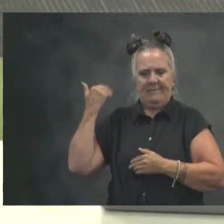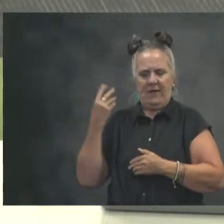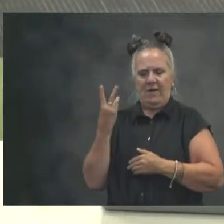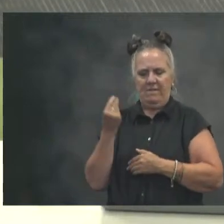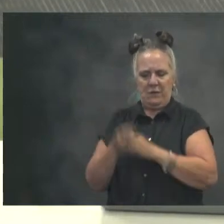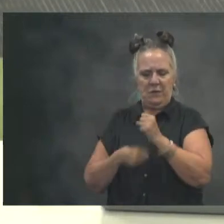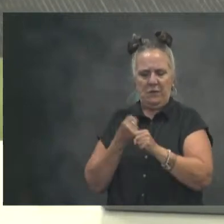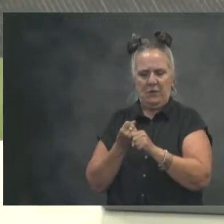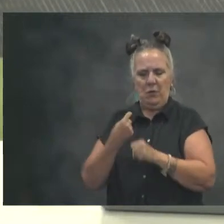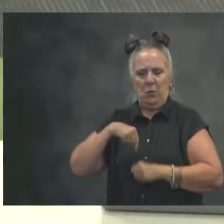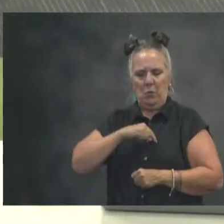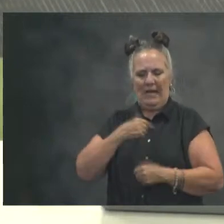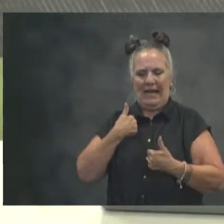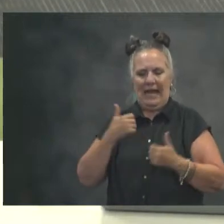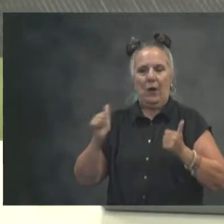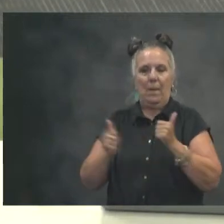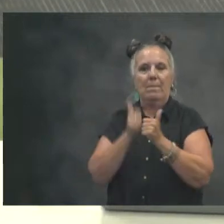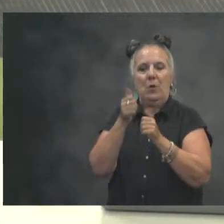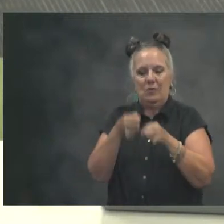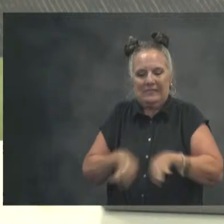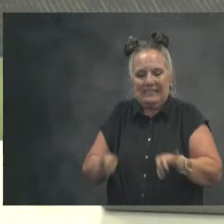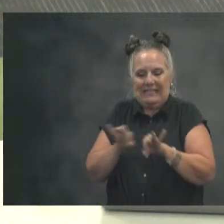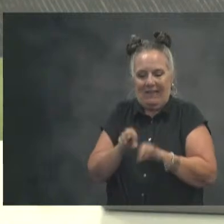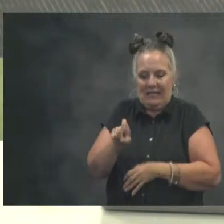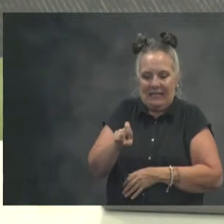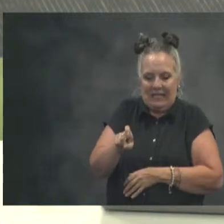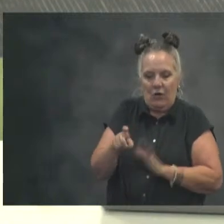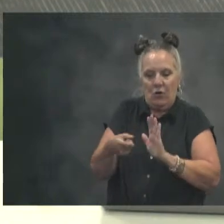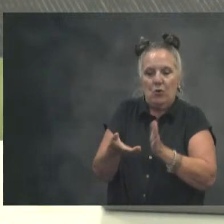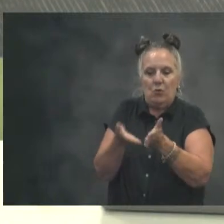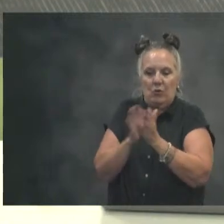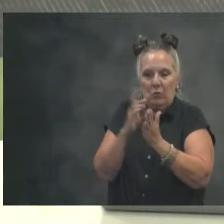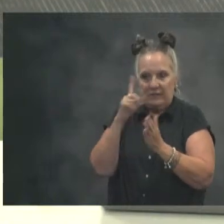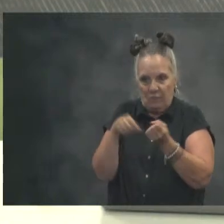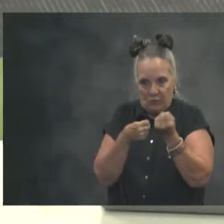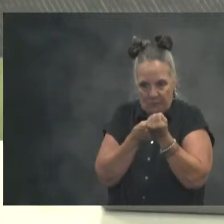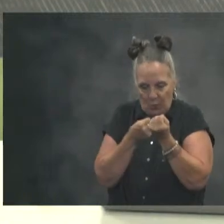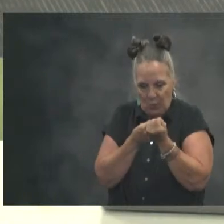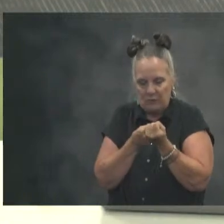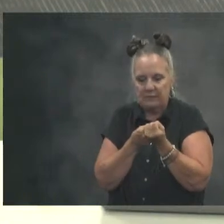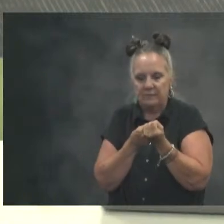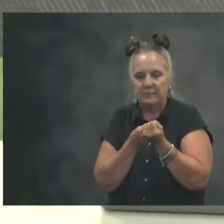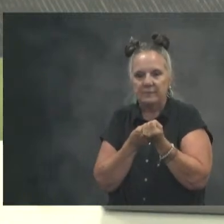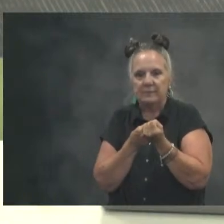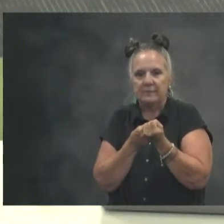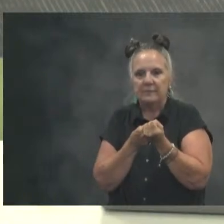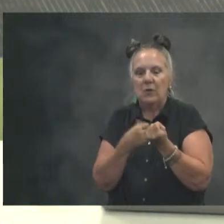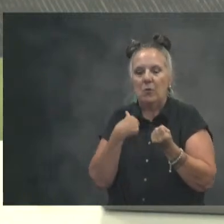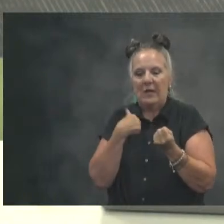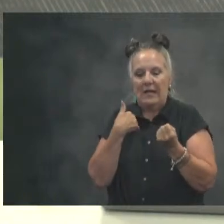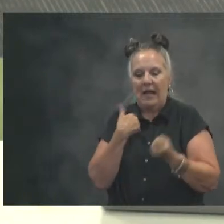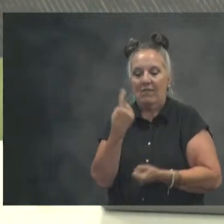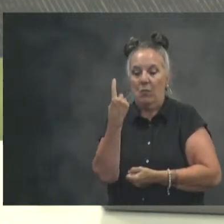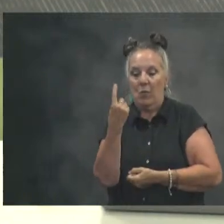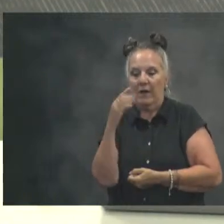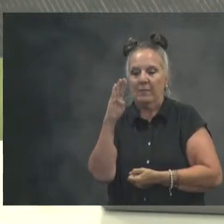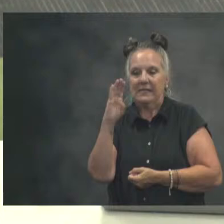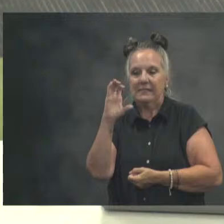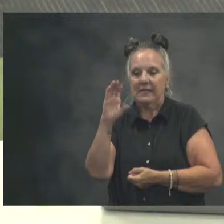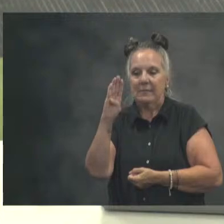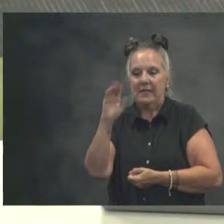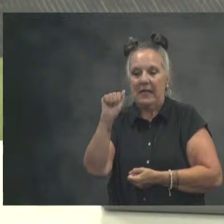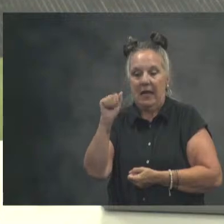where we had our most significant need in terms of requests for support. And we have one BCBA now